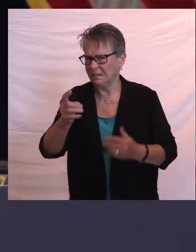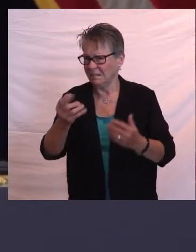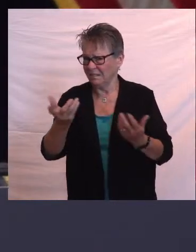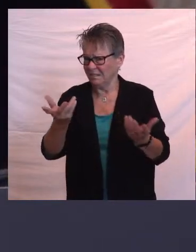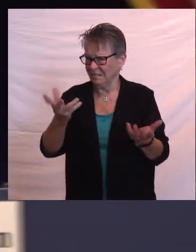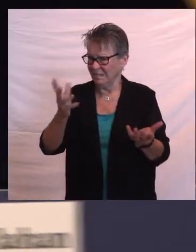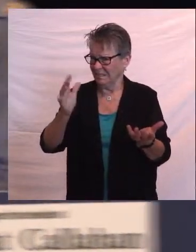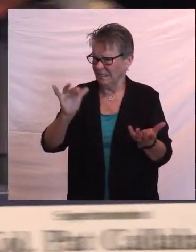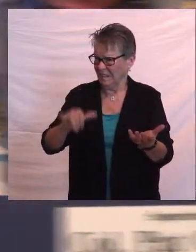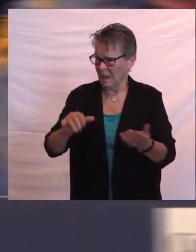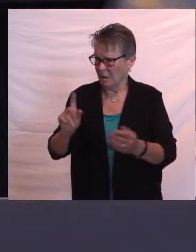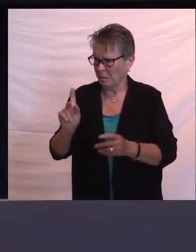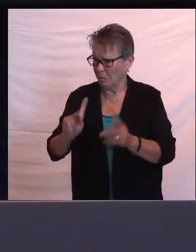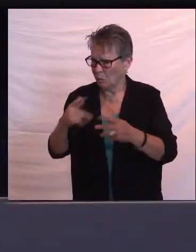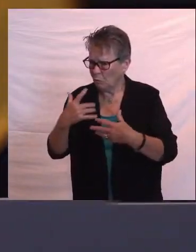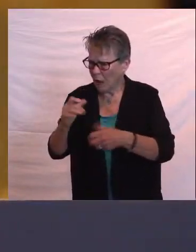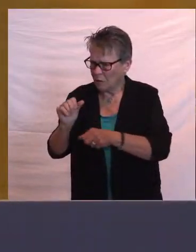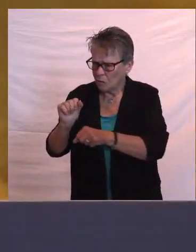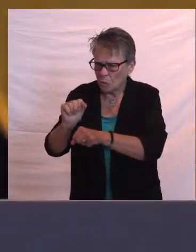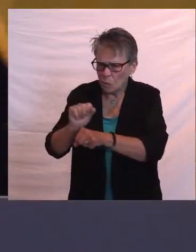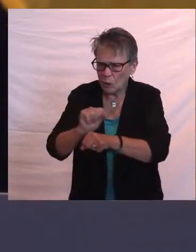Yeah, amen to that.